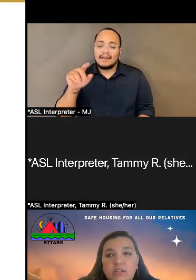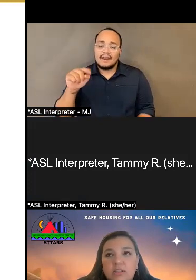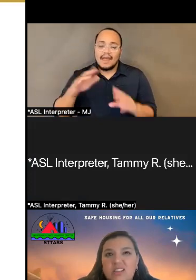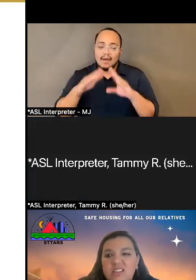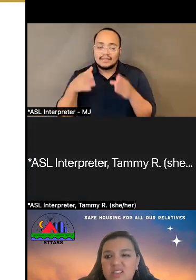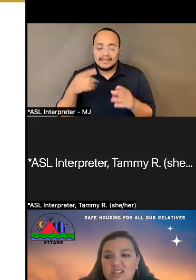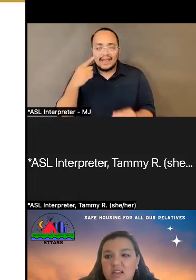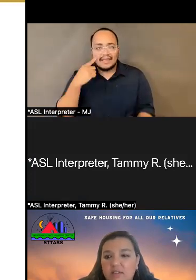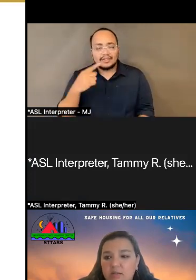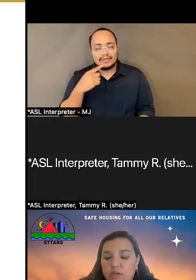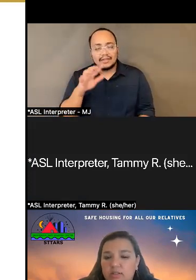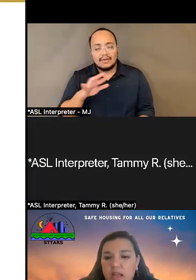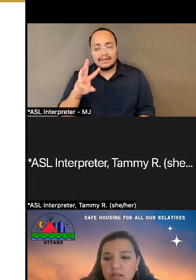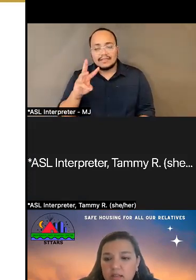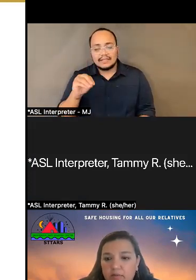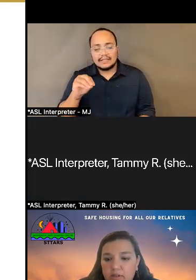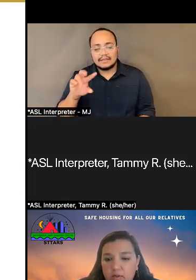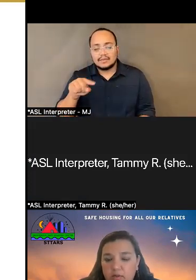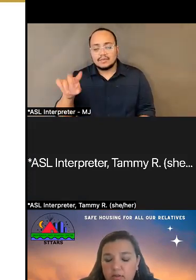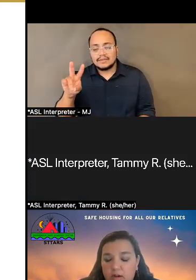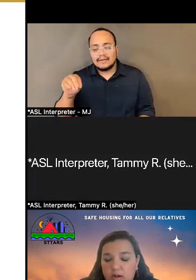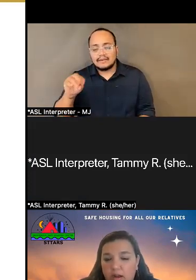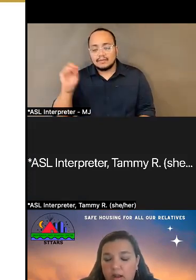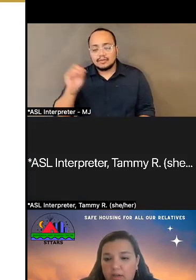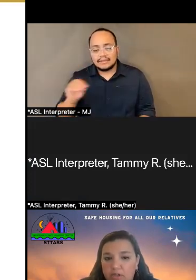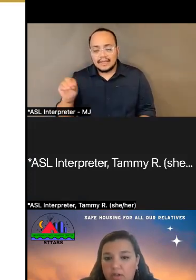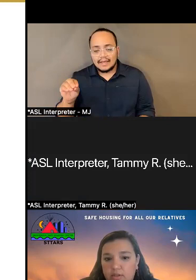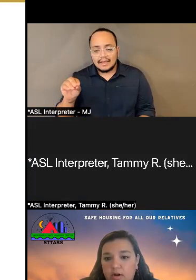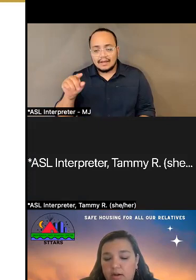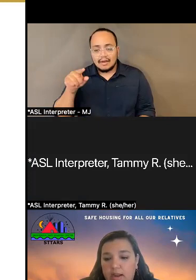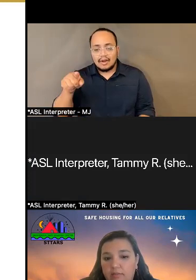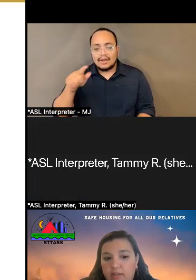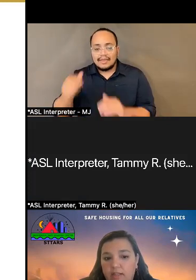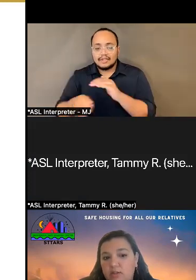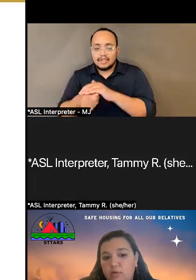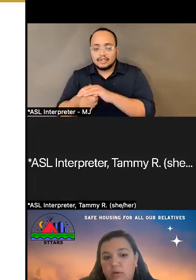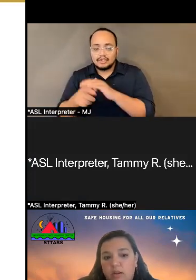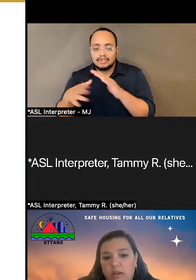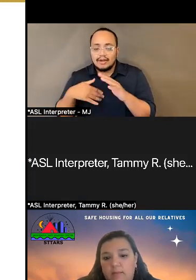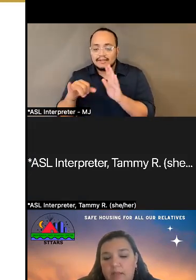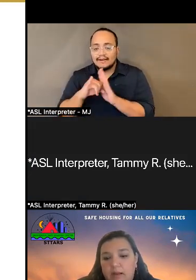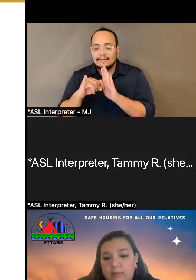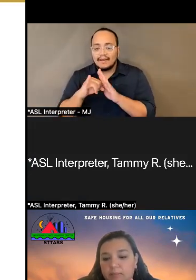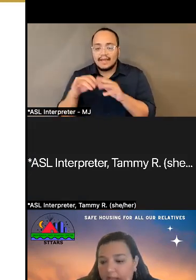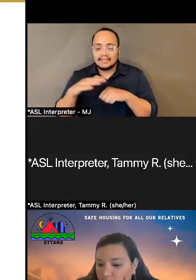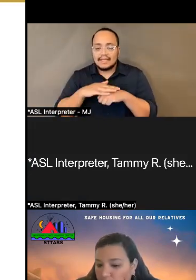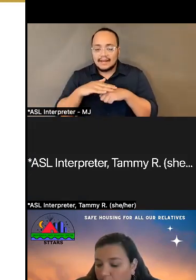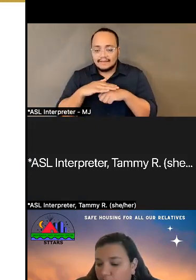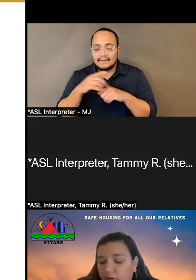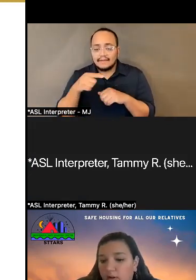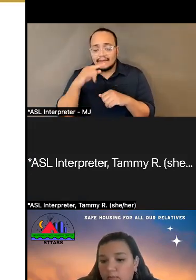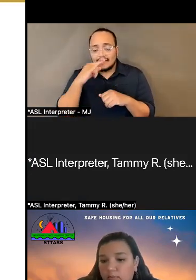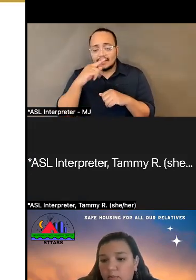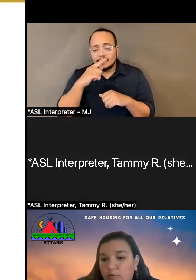60, I think she said like 60 to 70% of the youth that are in her shelter are Native, or kids who